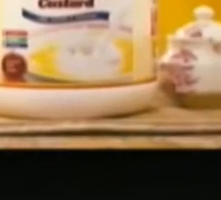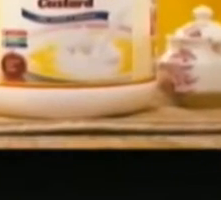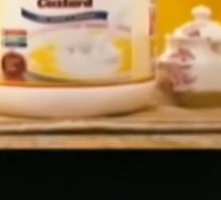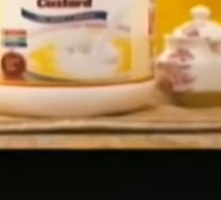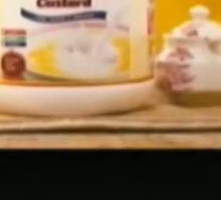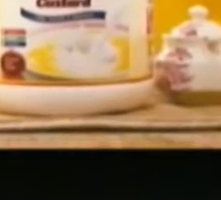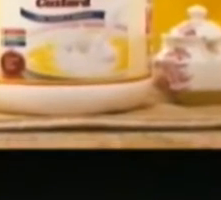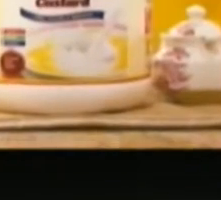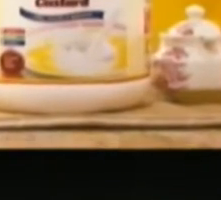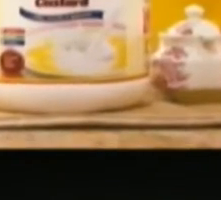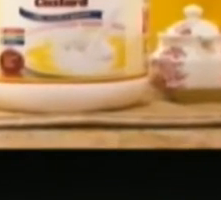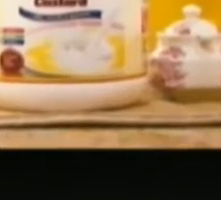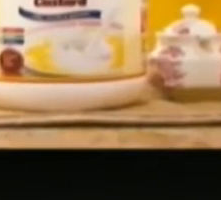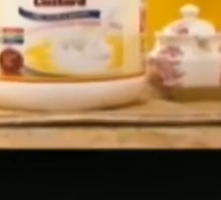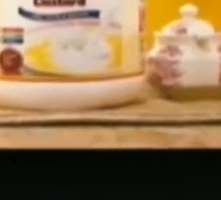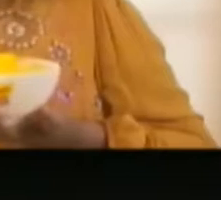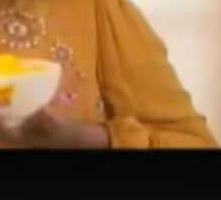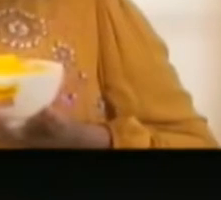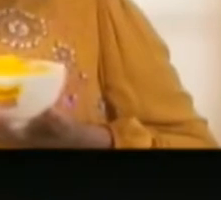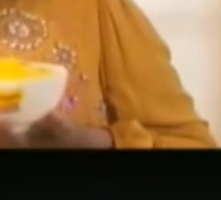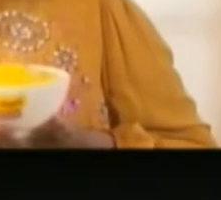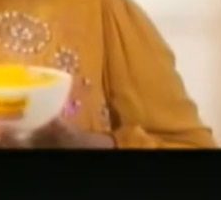good thing good, I beg. I no go lie.